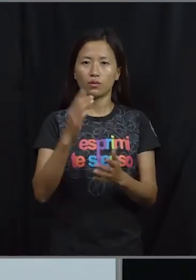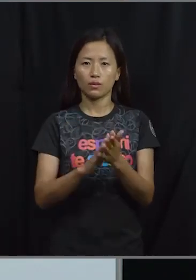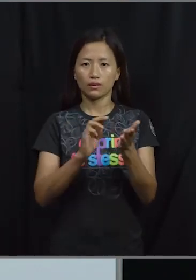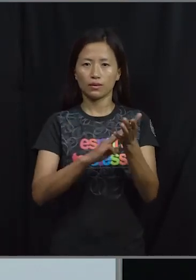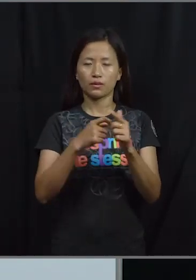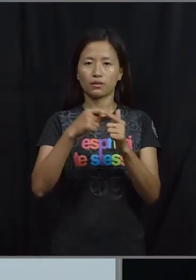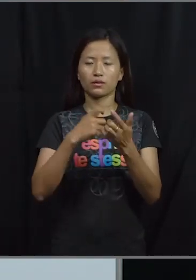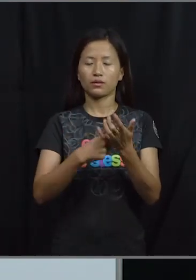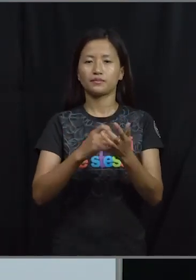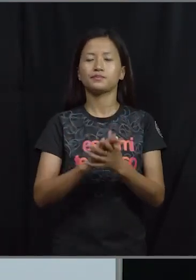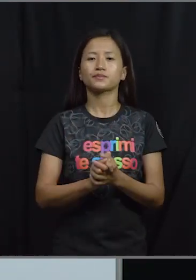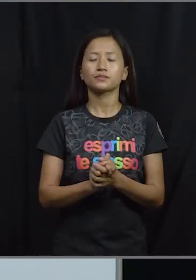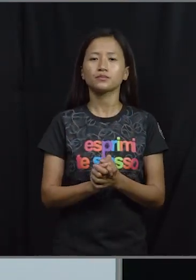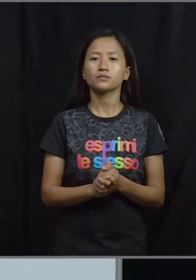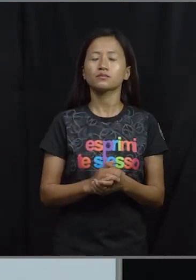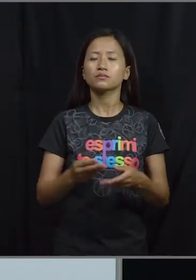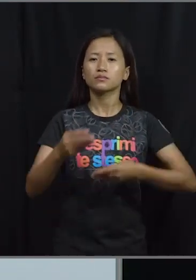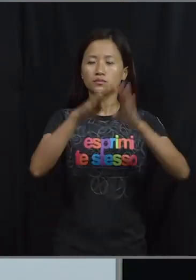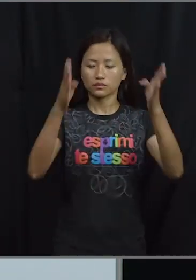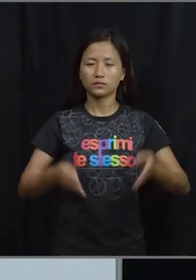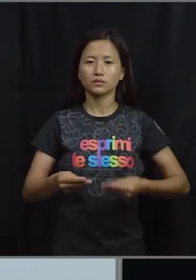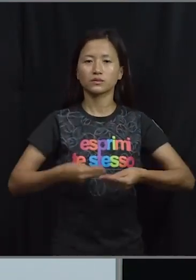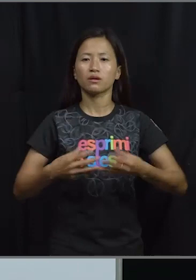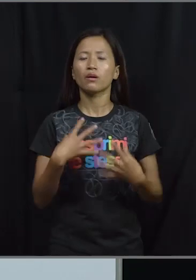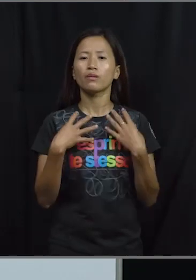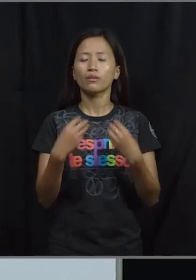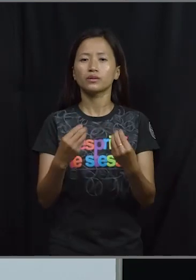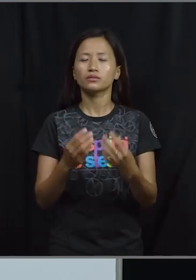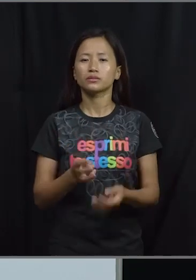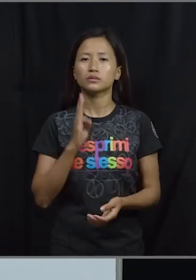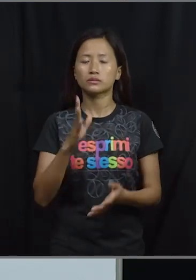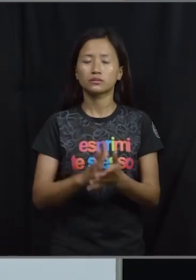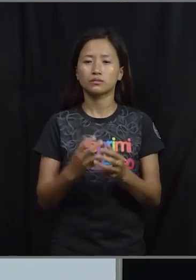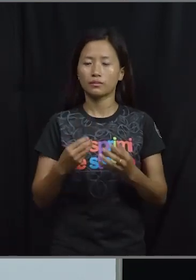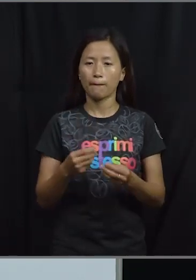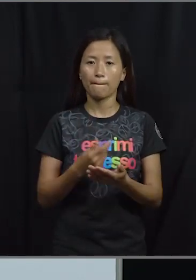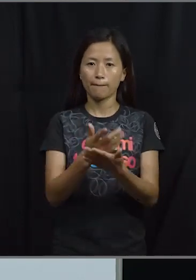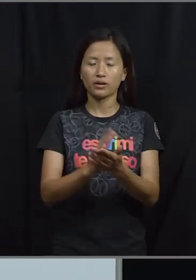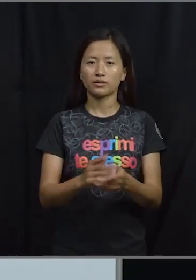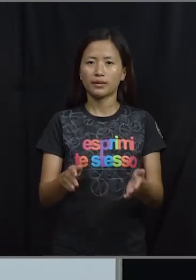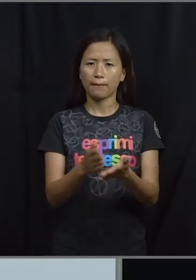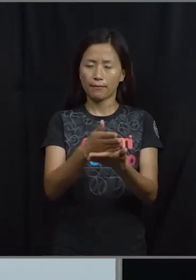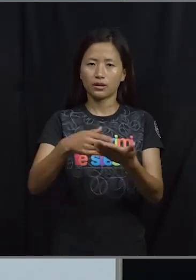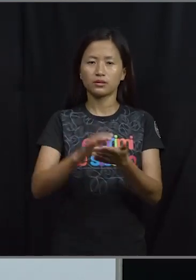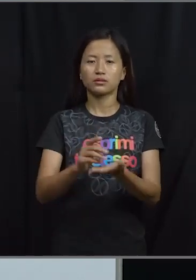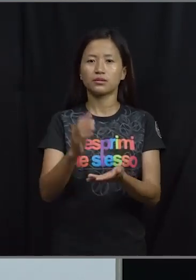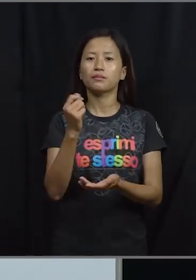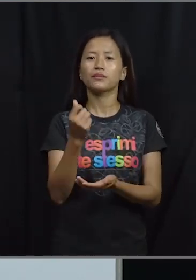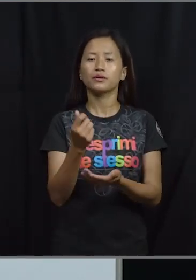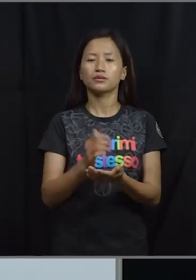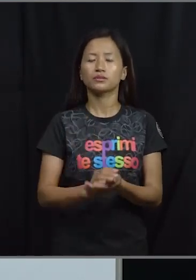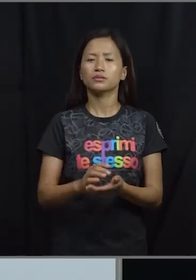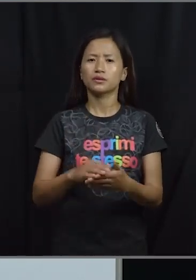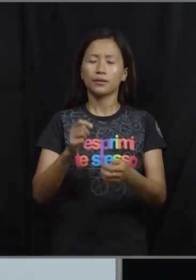the consumers taken together in the market willing to buy at a particular price during a period